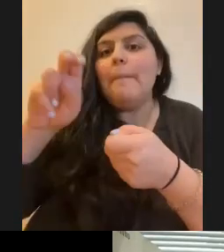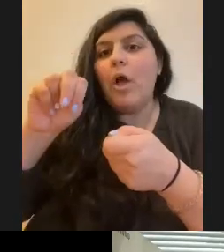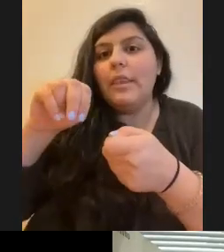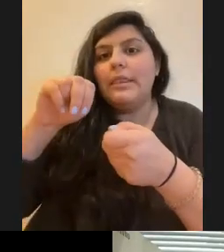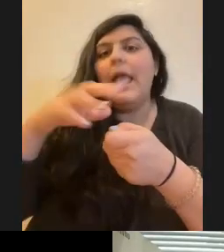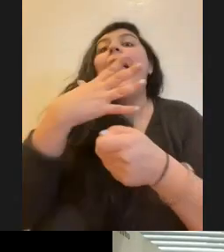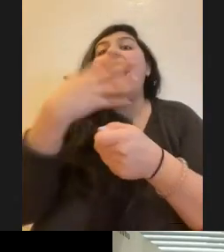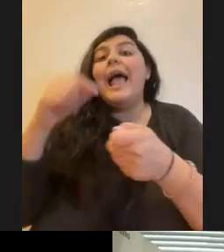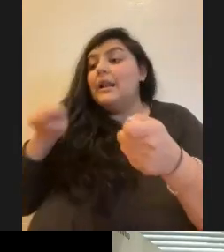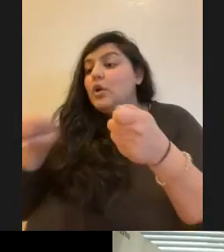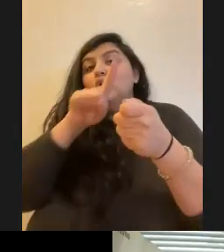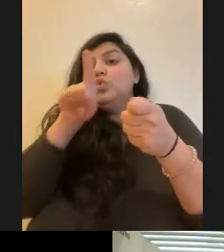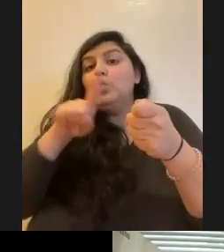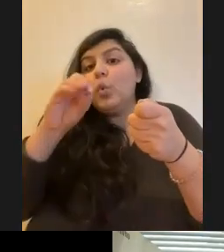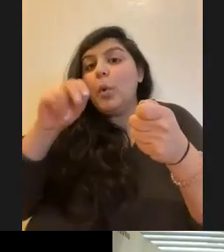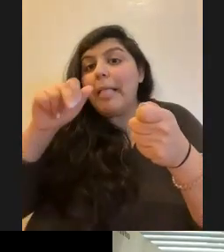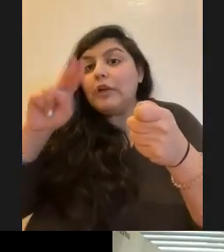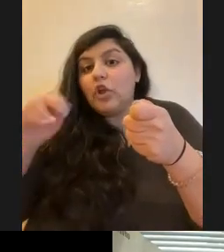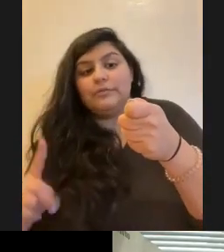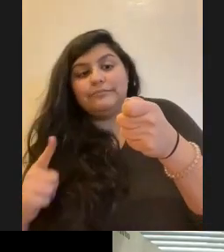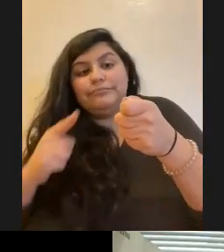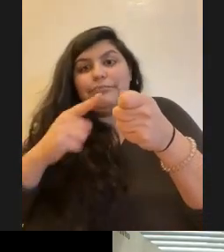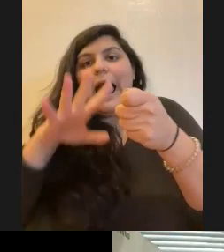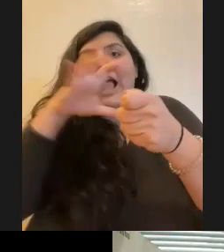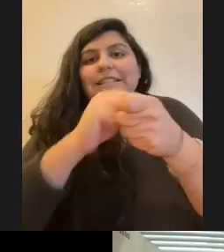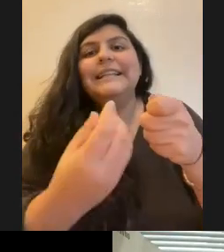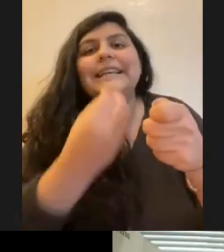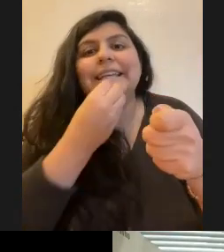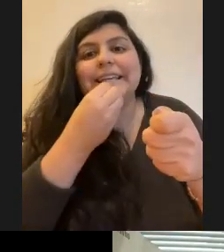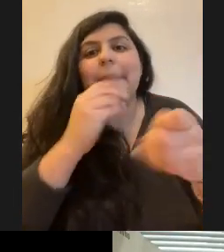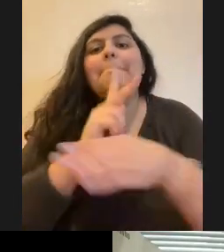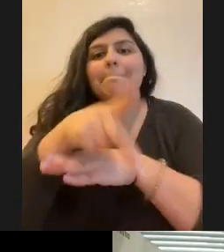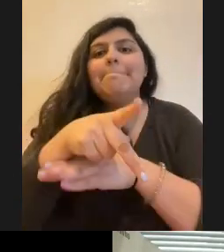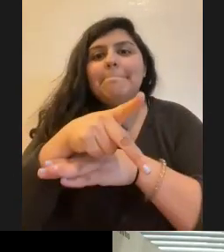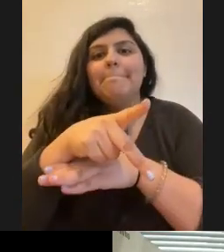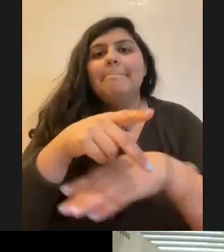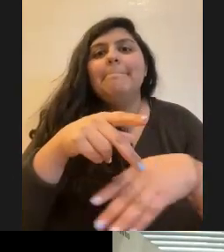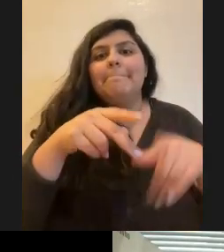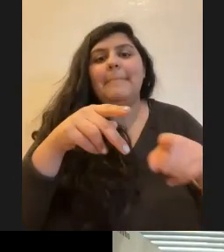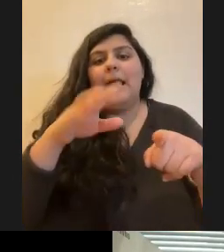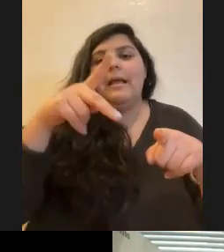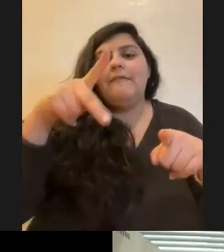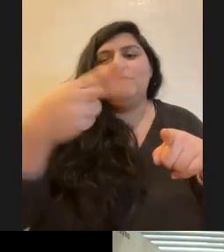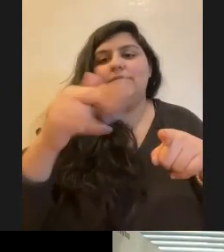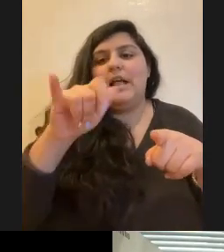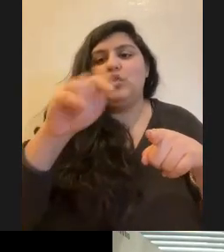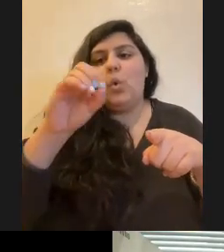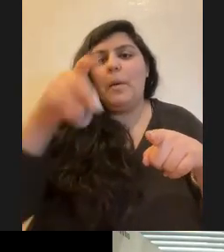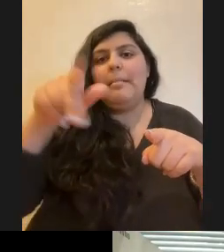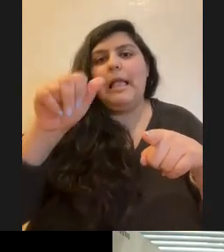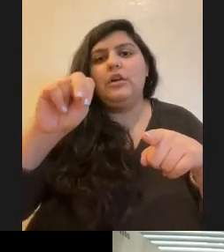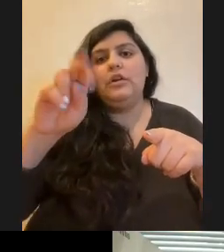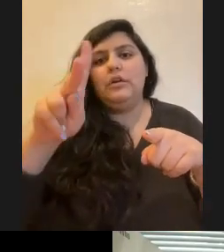eat that phytoplankton. And then zooplankton are the mediators of putting that plankton elsewhere. And